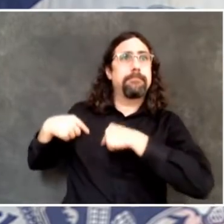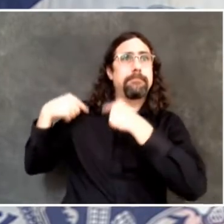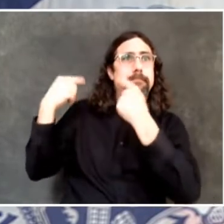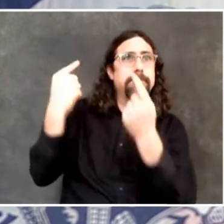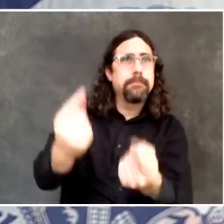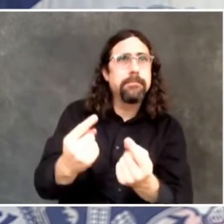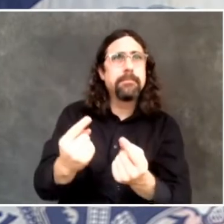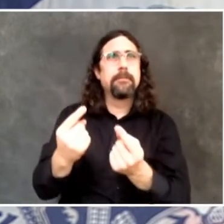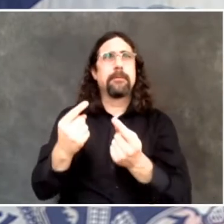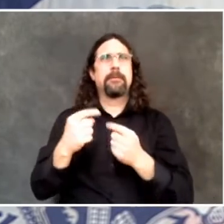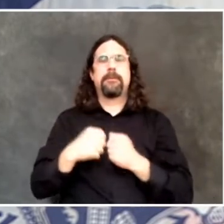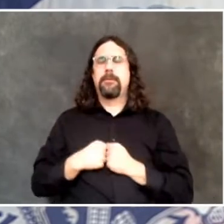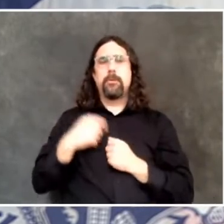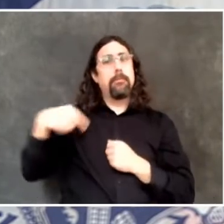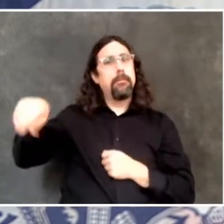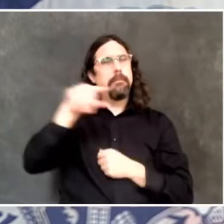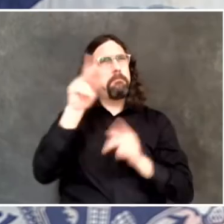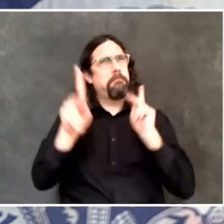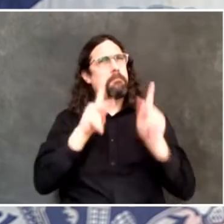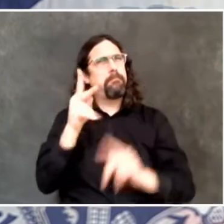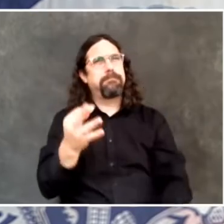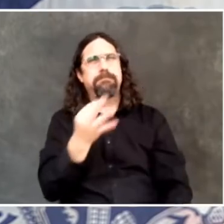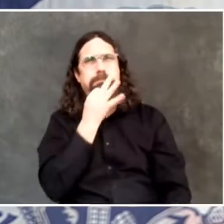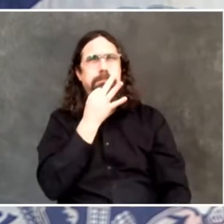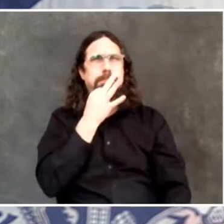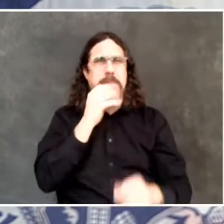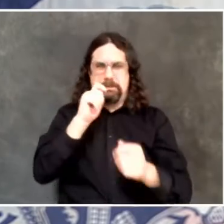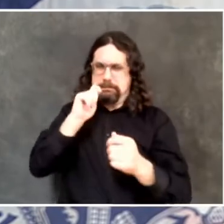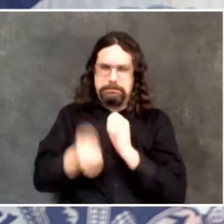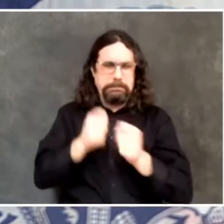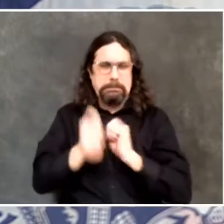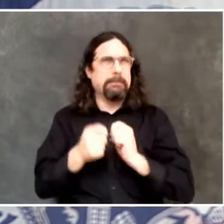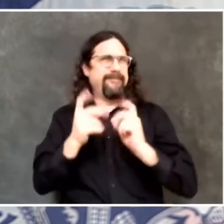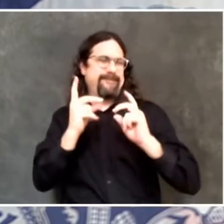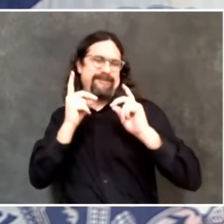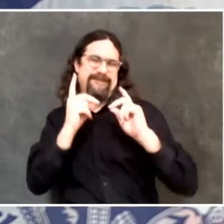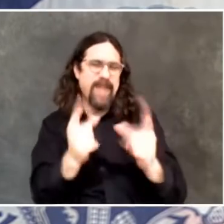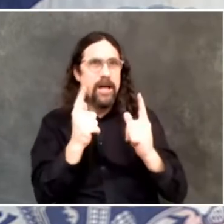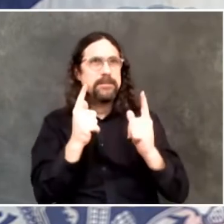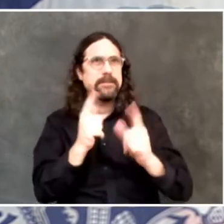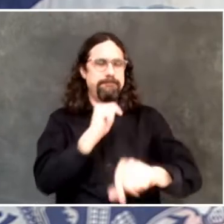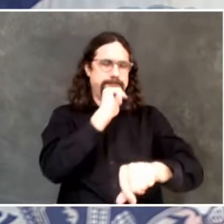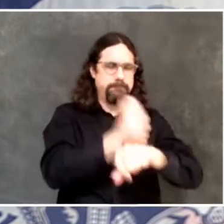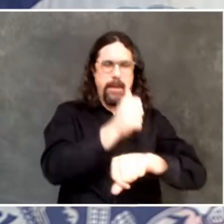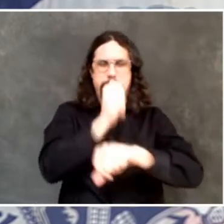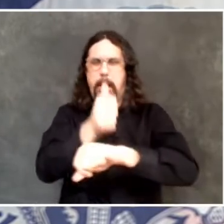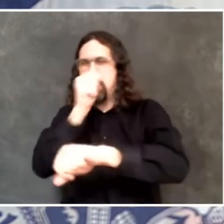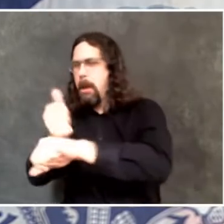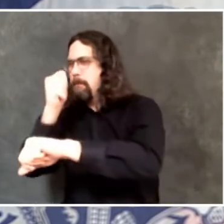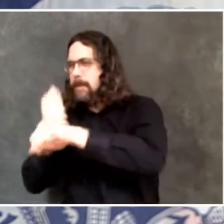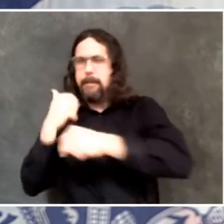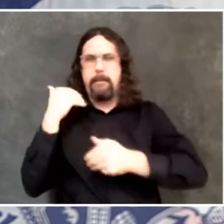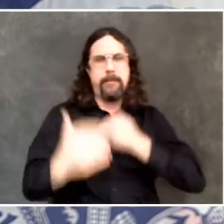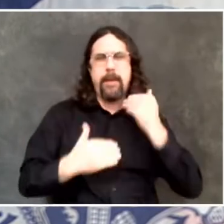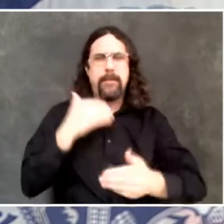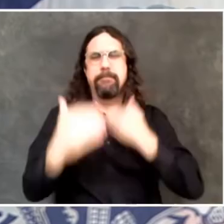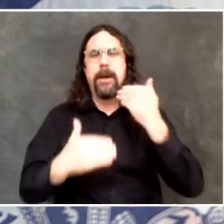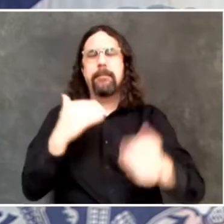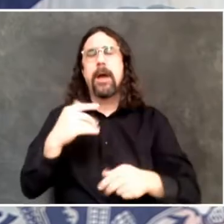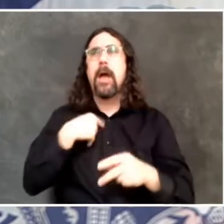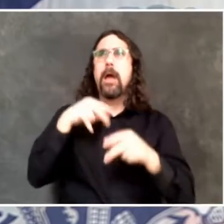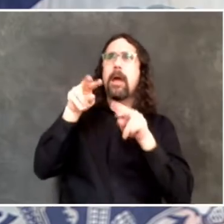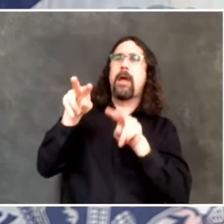point. But now here's the point I want to make about not drawing too many conclusions, because again, there's a danger in